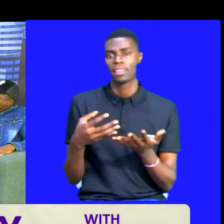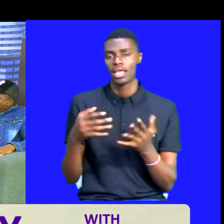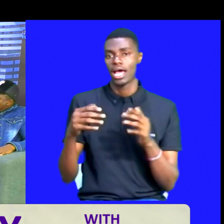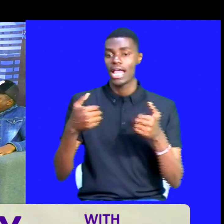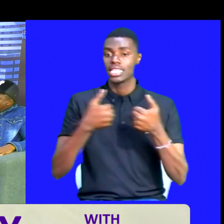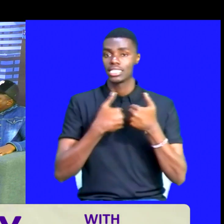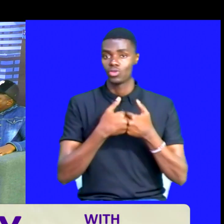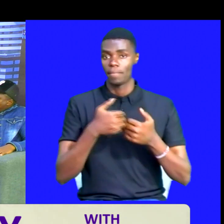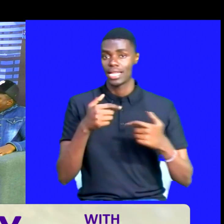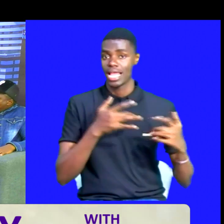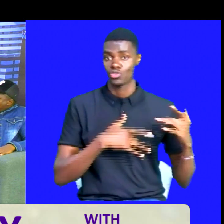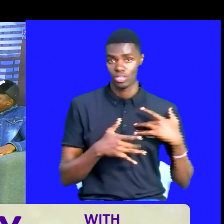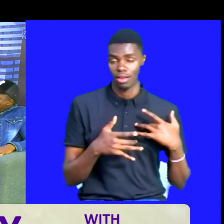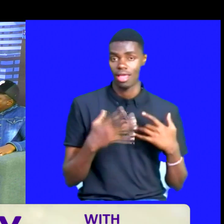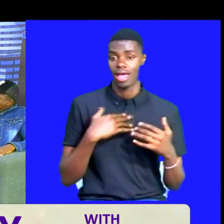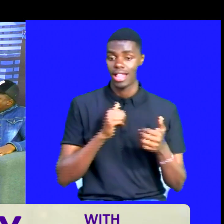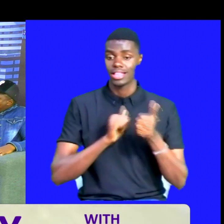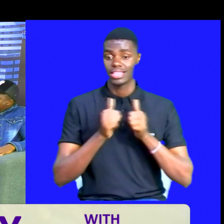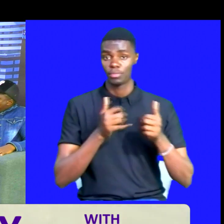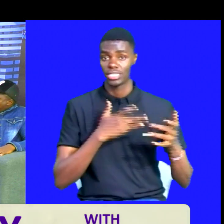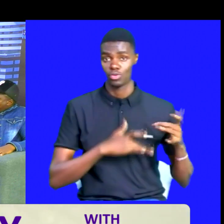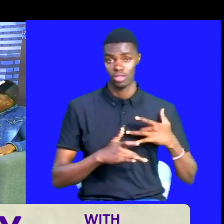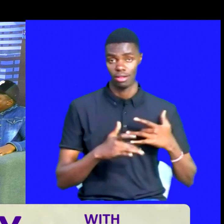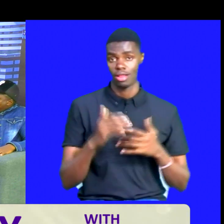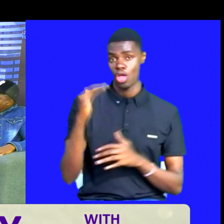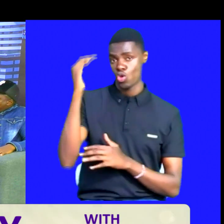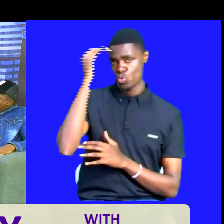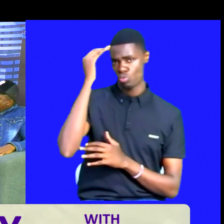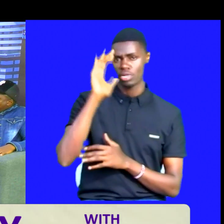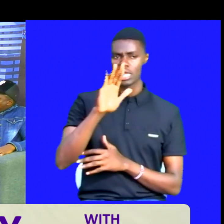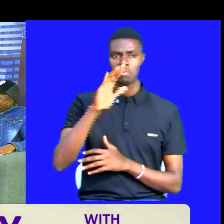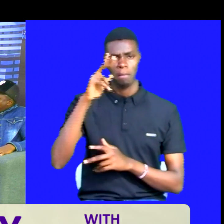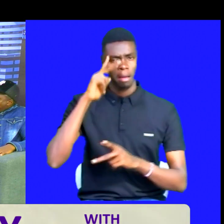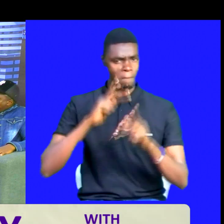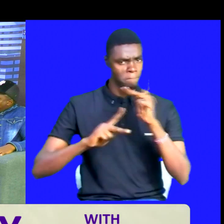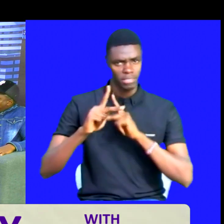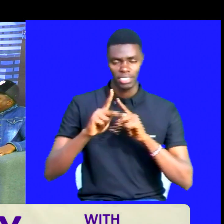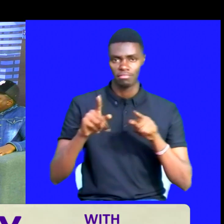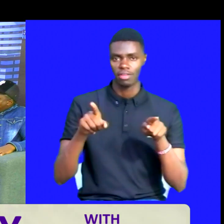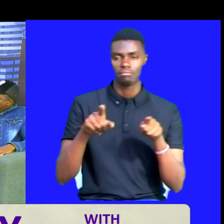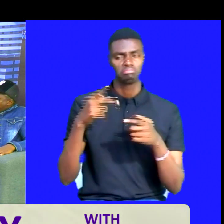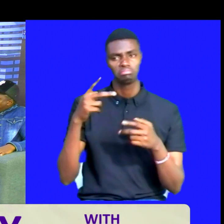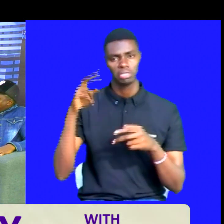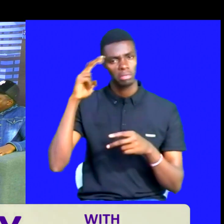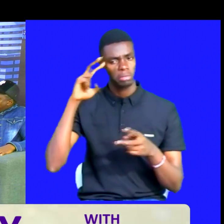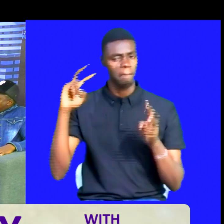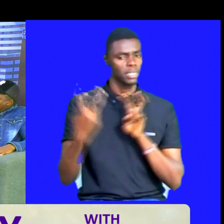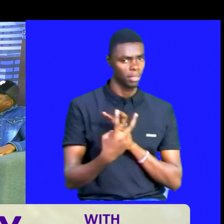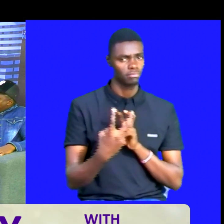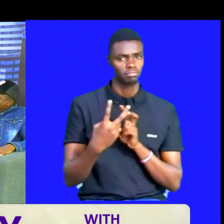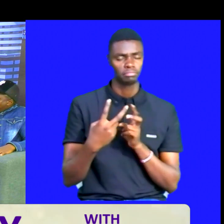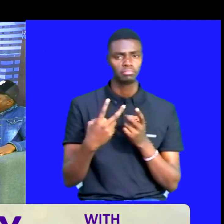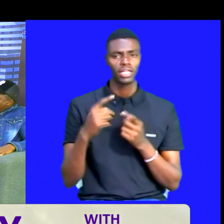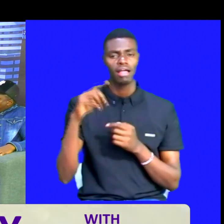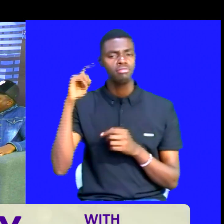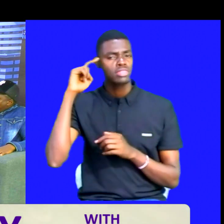tournament is concerned, or rather the, you know, the sport is concerned. You know, in your own perspective as a Secretary General of the Federation, where do you